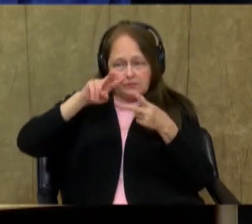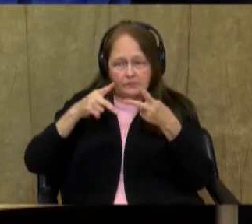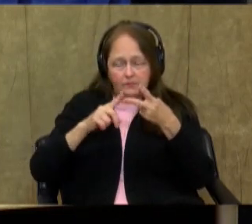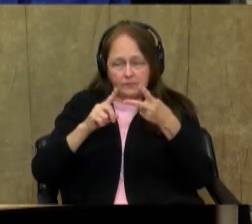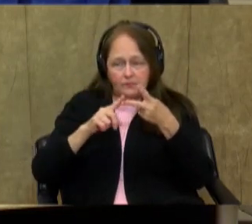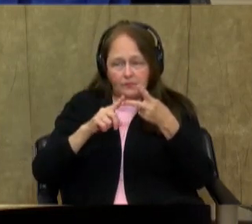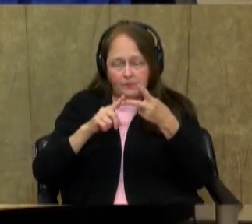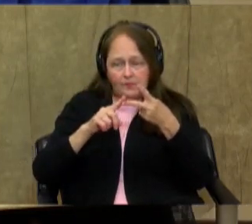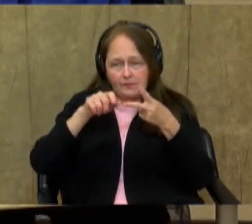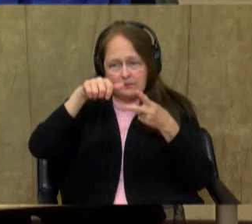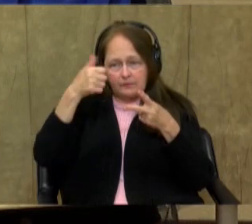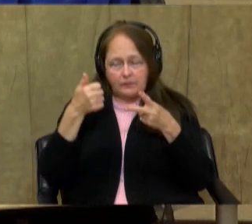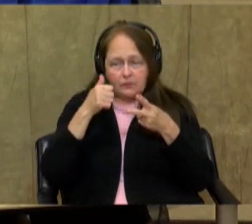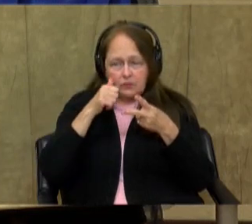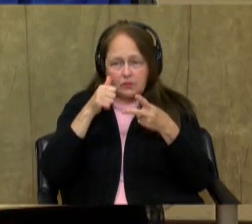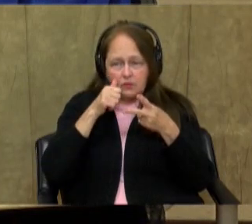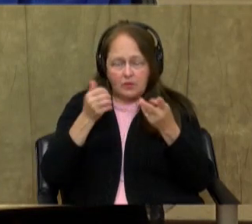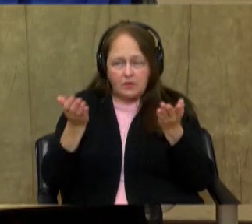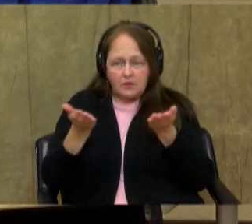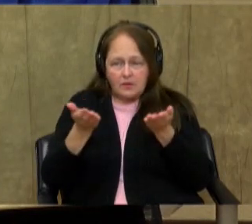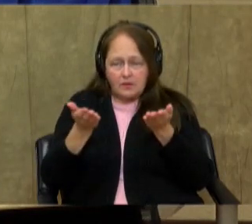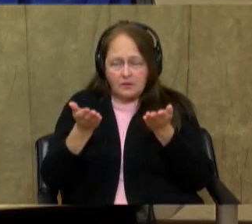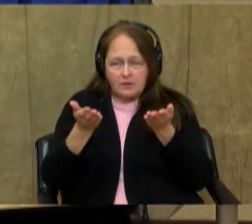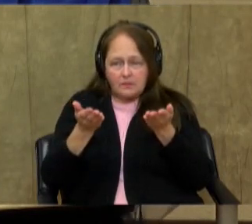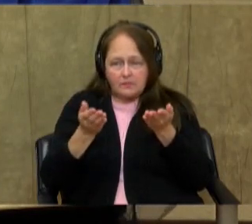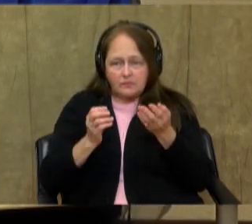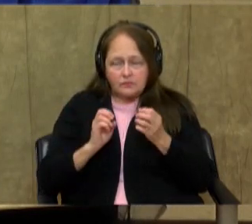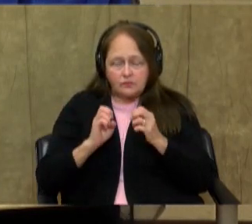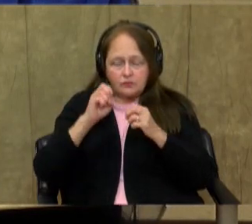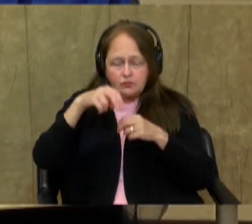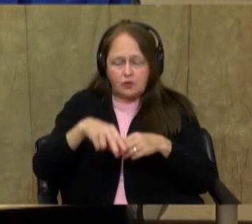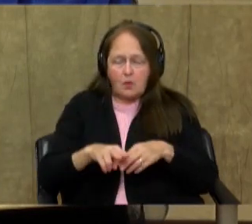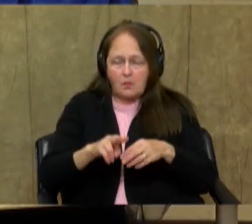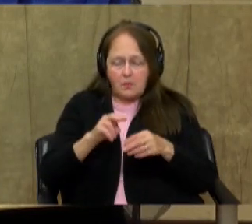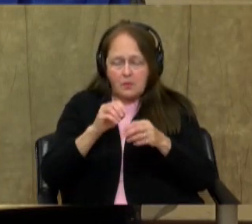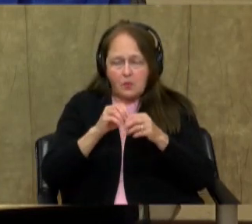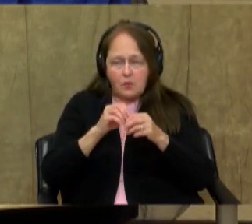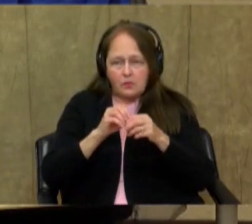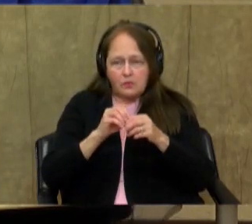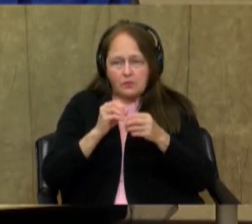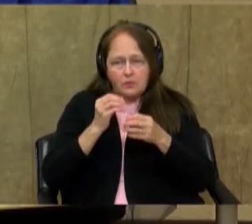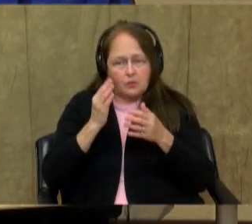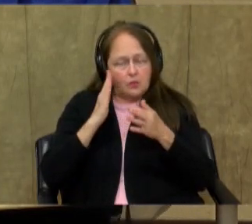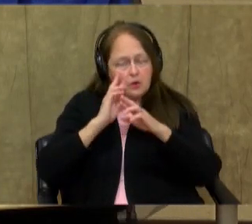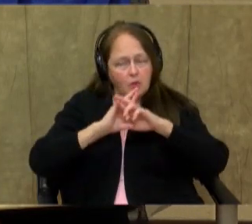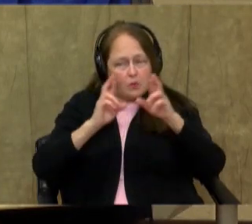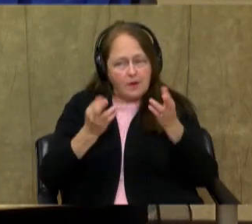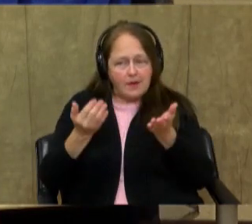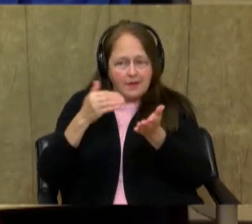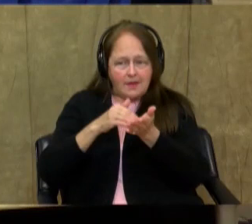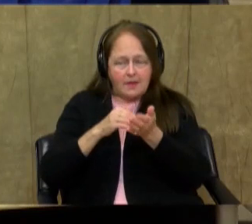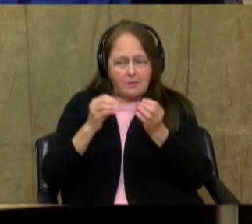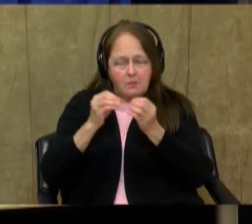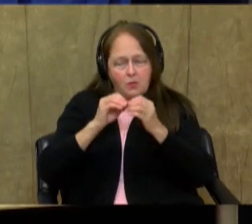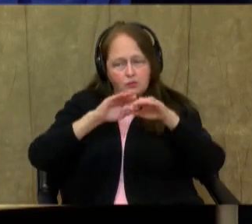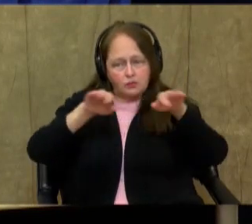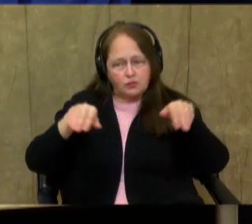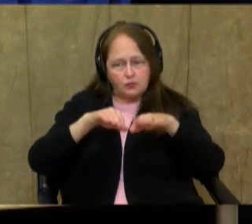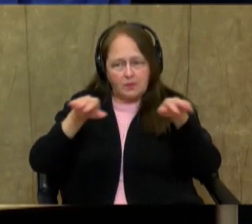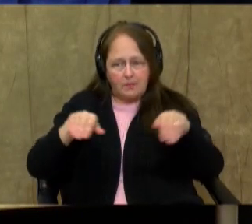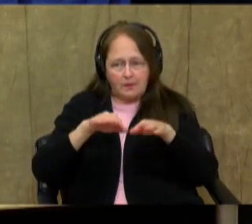Secondly, the other girl over here, she's already dived in. She's getting back out, probably getting ready to get right back